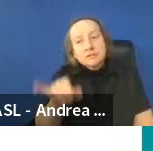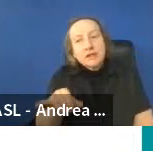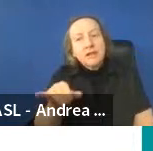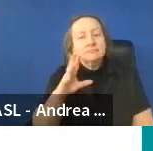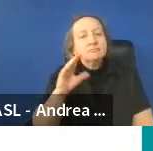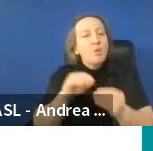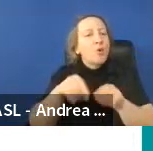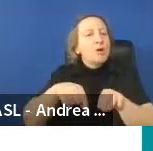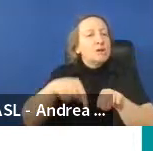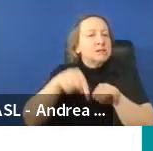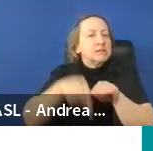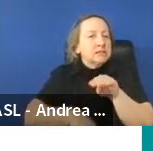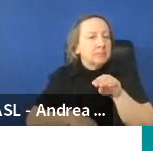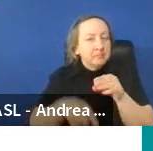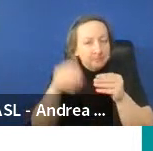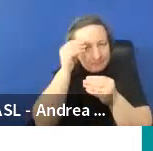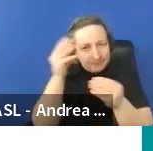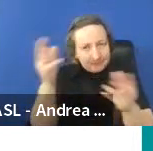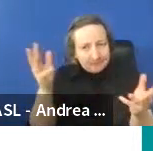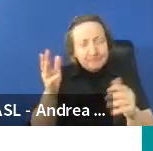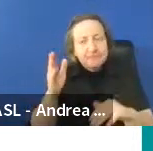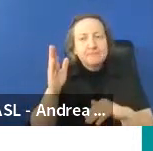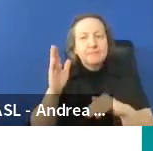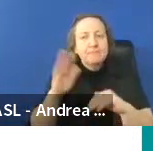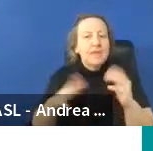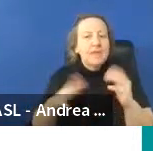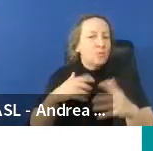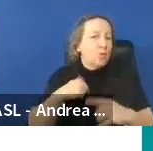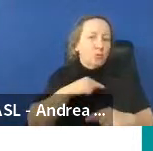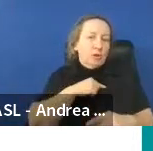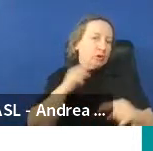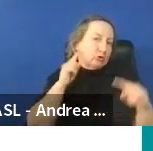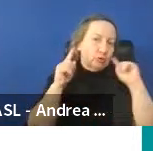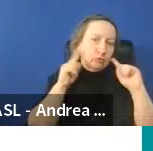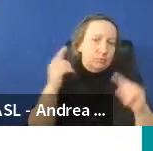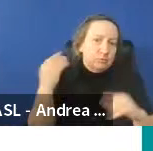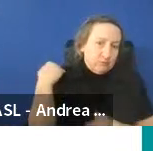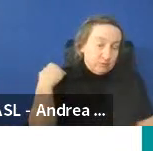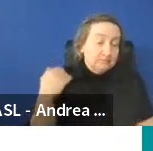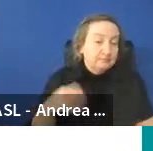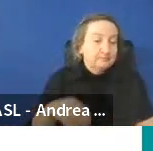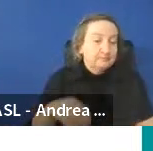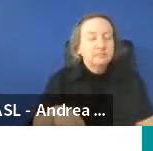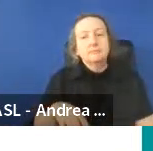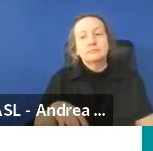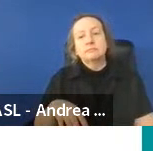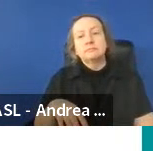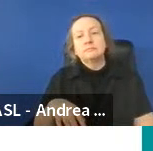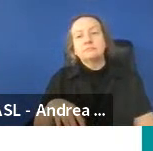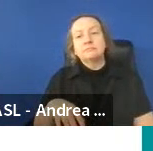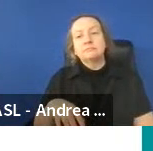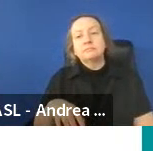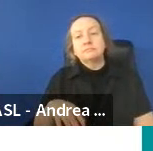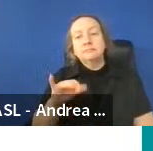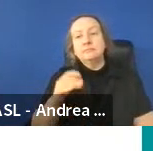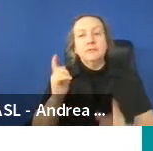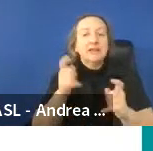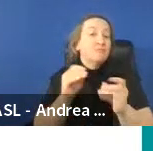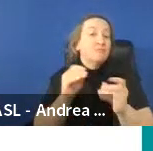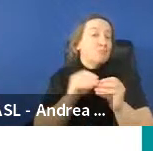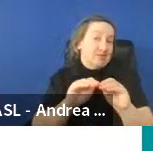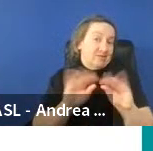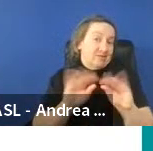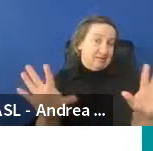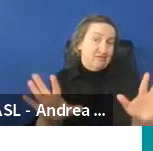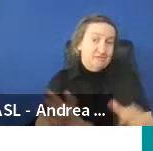deeper than the things that we've heard before and just kind of puts it into clarity. And so